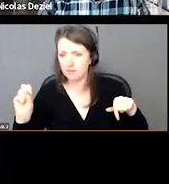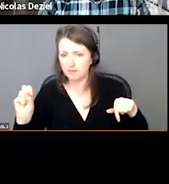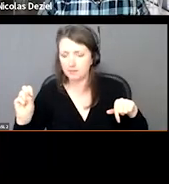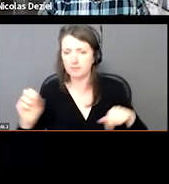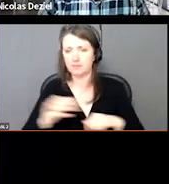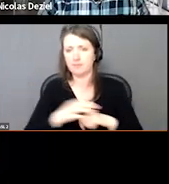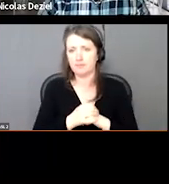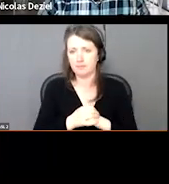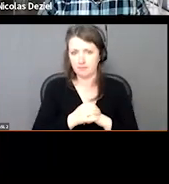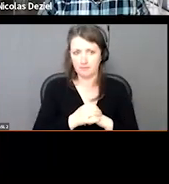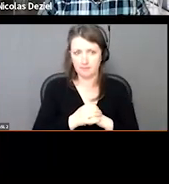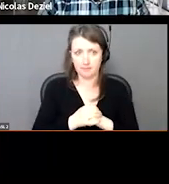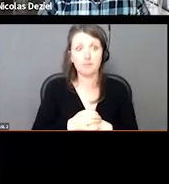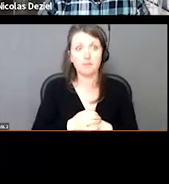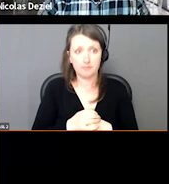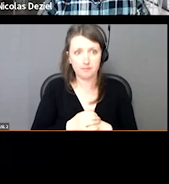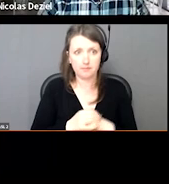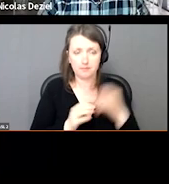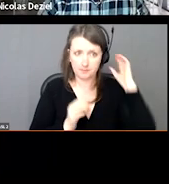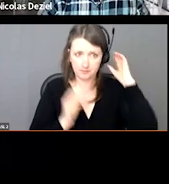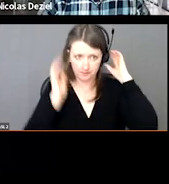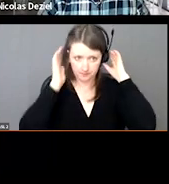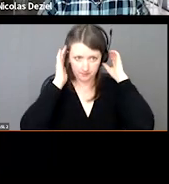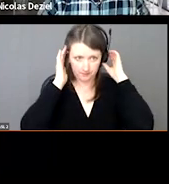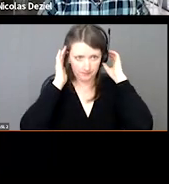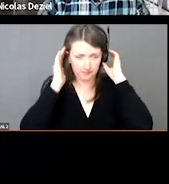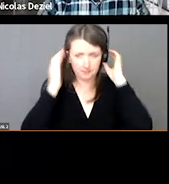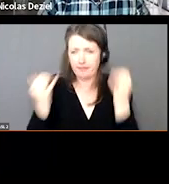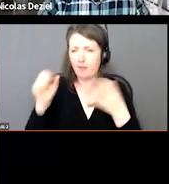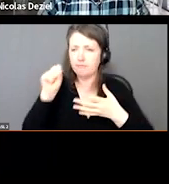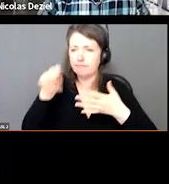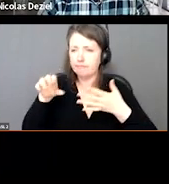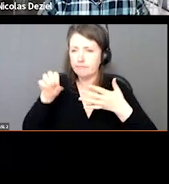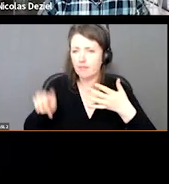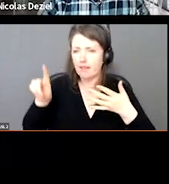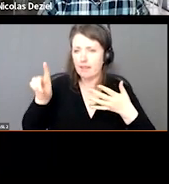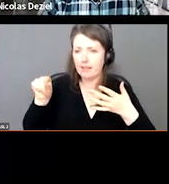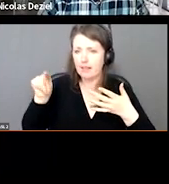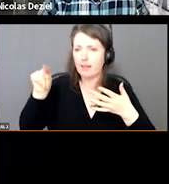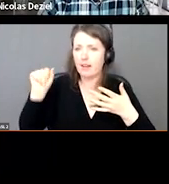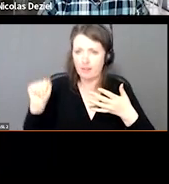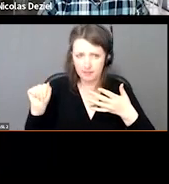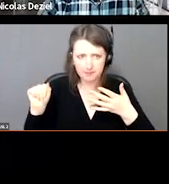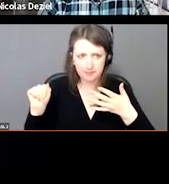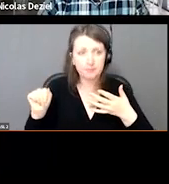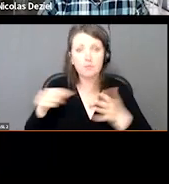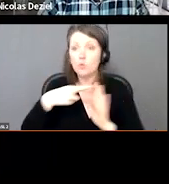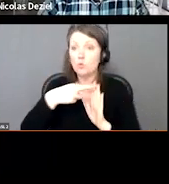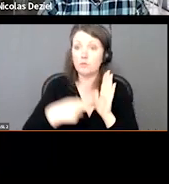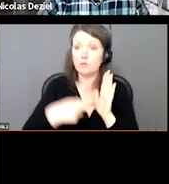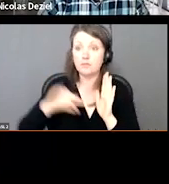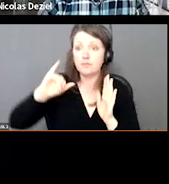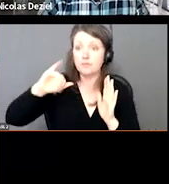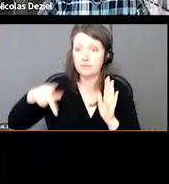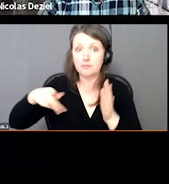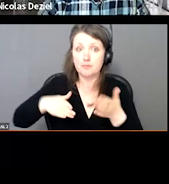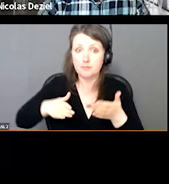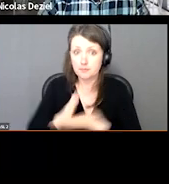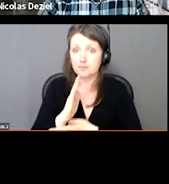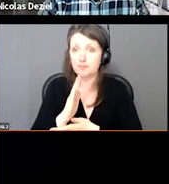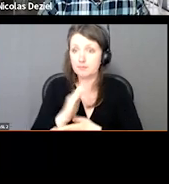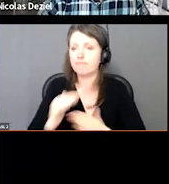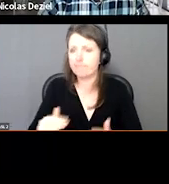So I have a few data points for you. So registered IP rights, increased protection. So